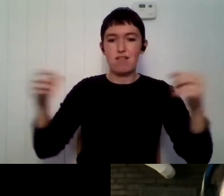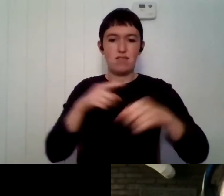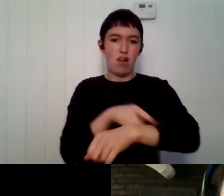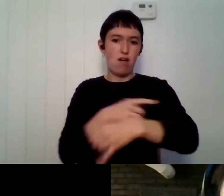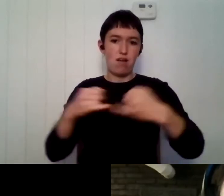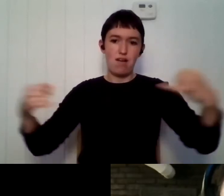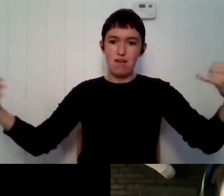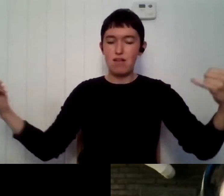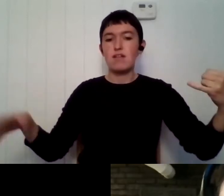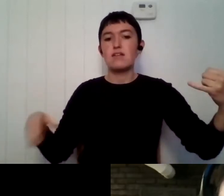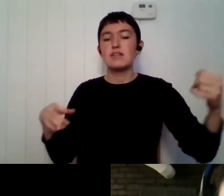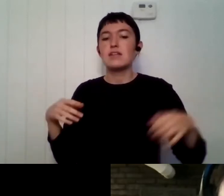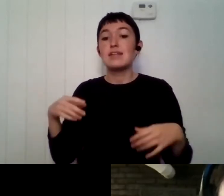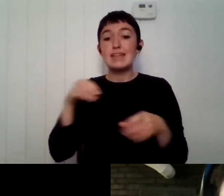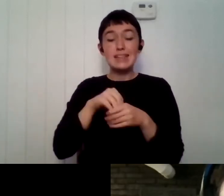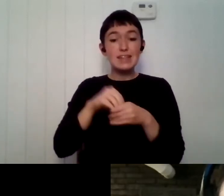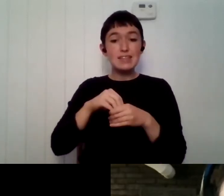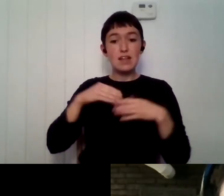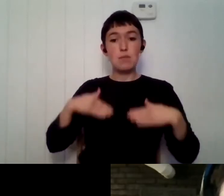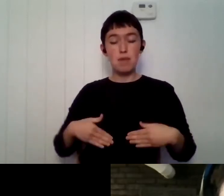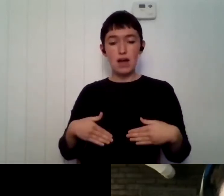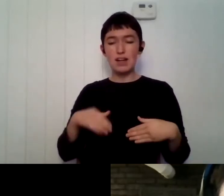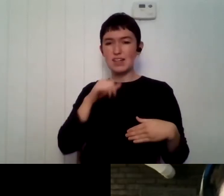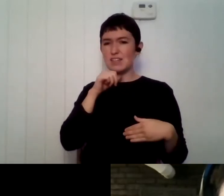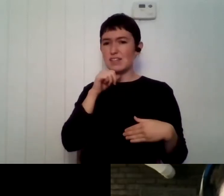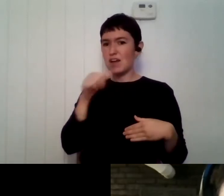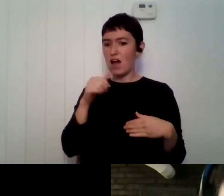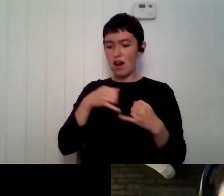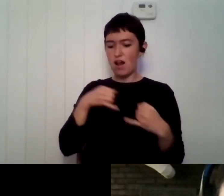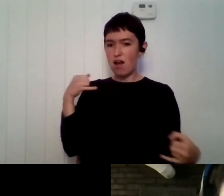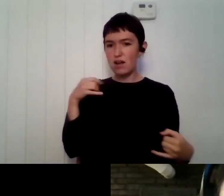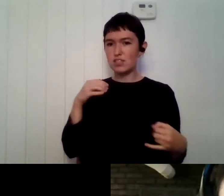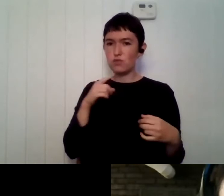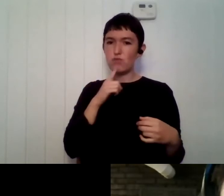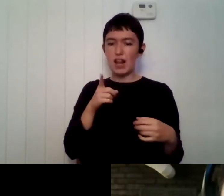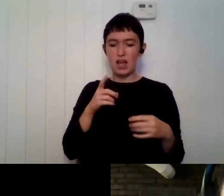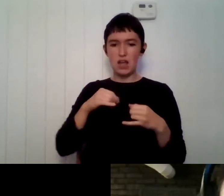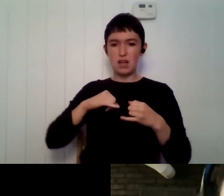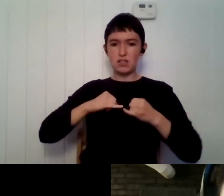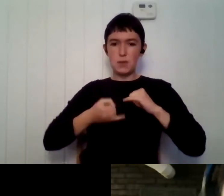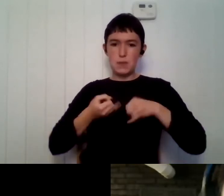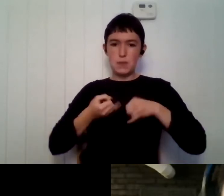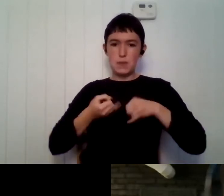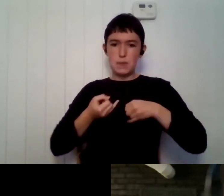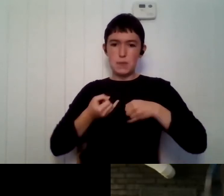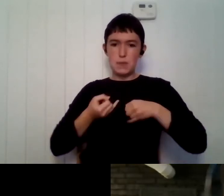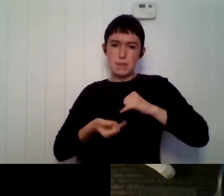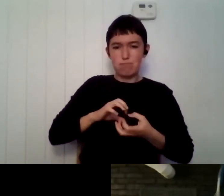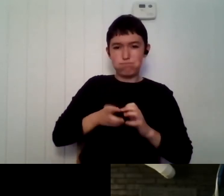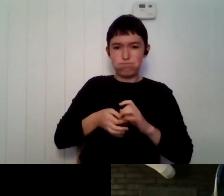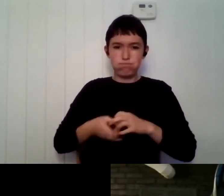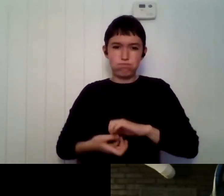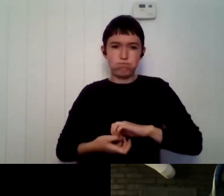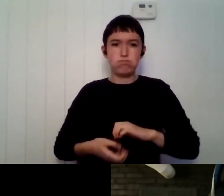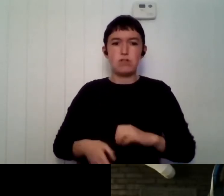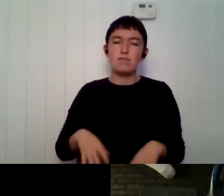don't look like really long strings. They look like tangles of string. So instead of being long and skinny, they're like a little